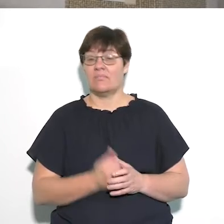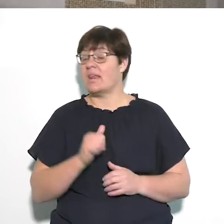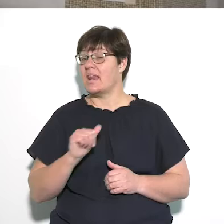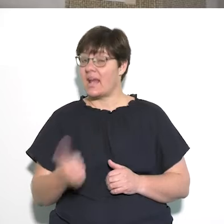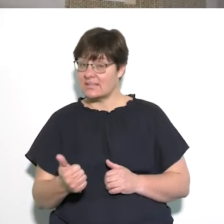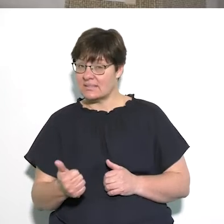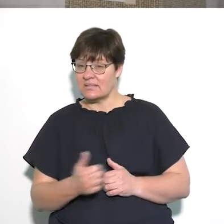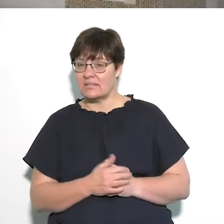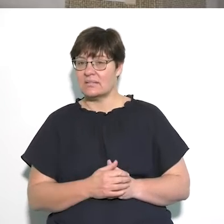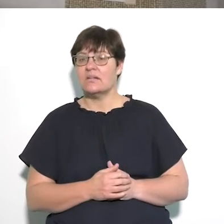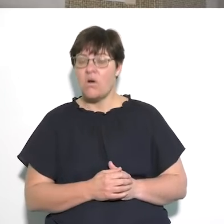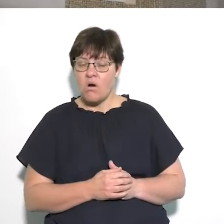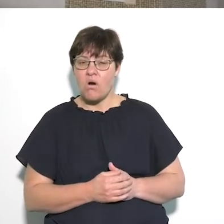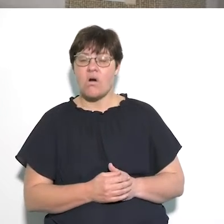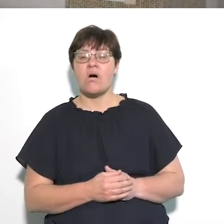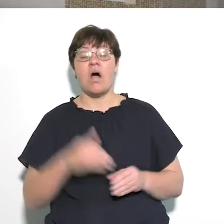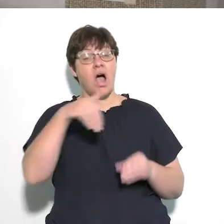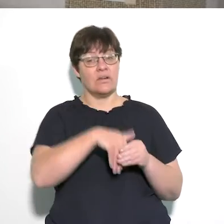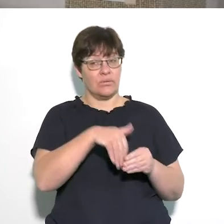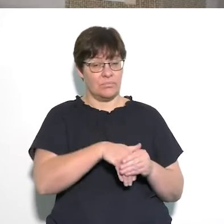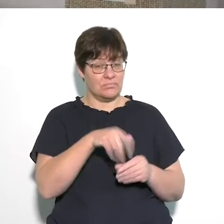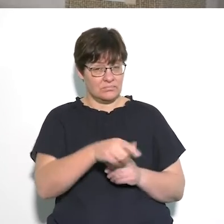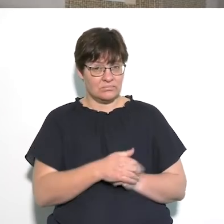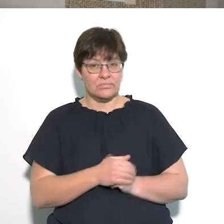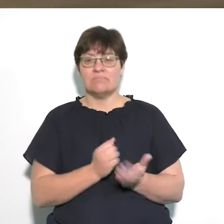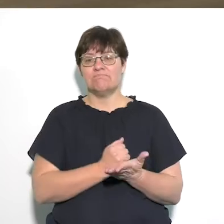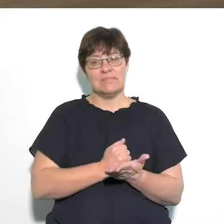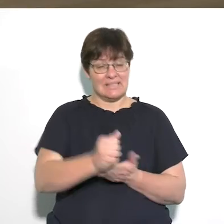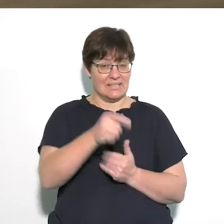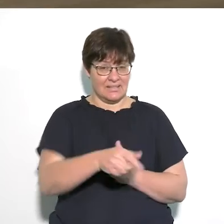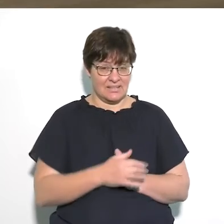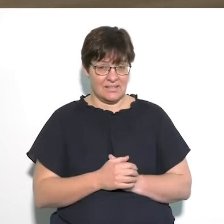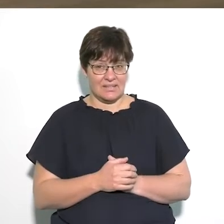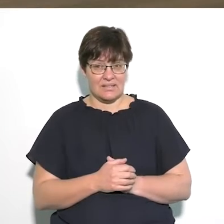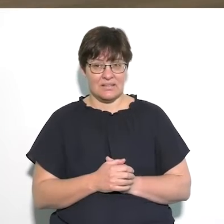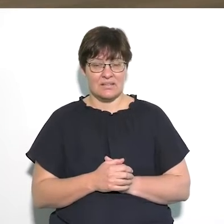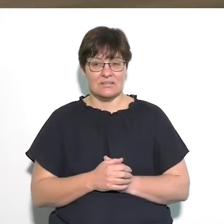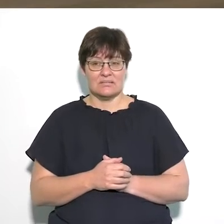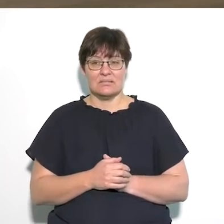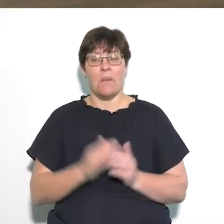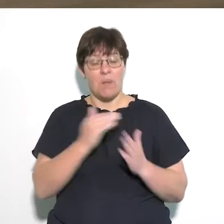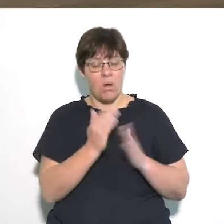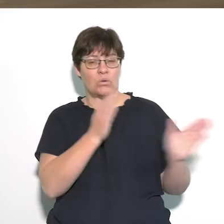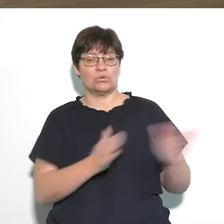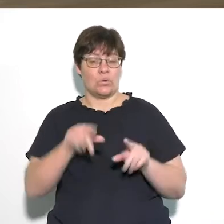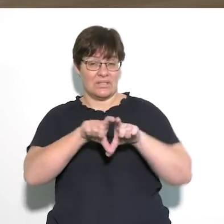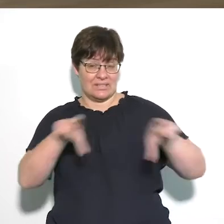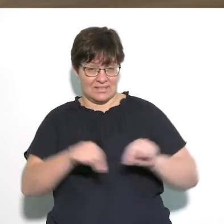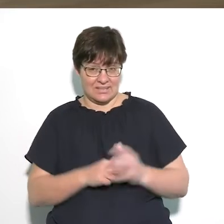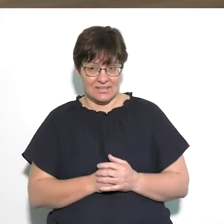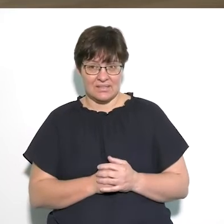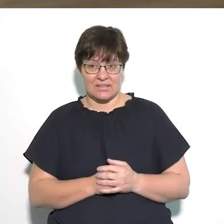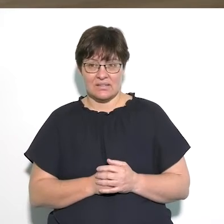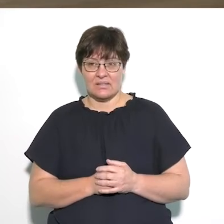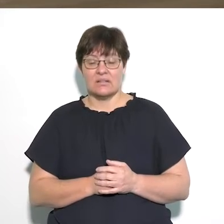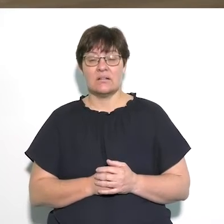Okay. Next, you are going to take one of your little envelopes and you are going to stick them down just below the sorting board.